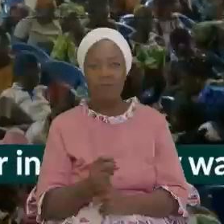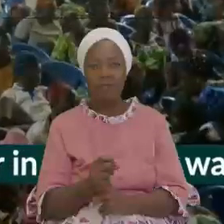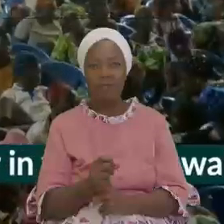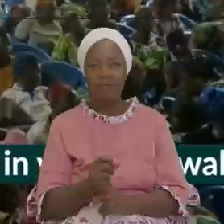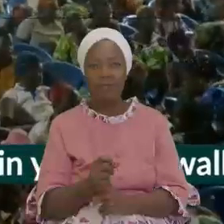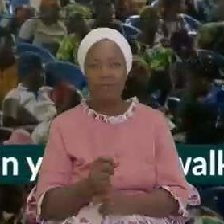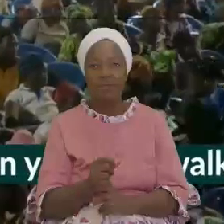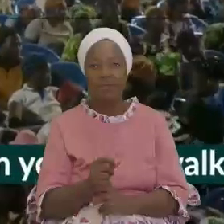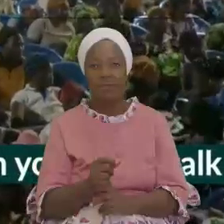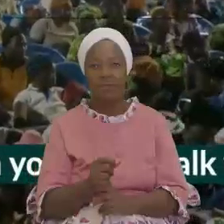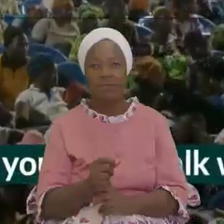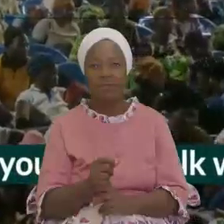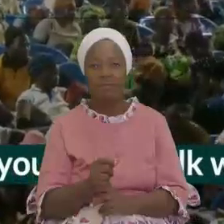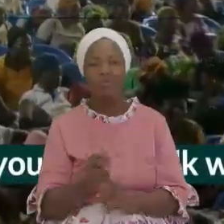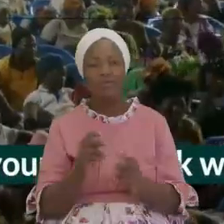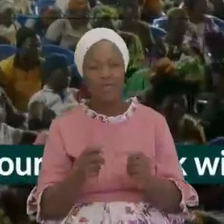Hurry up, hurry up.